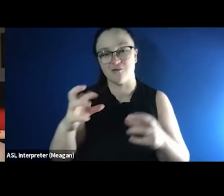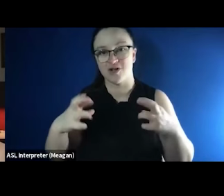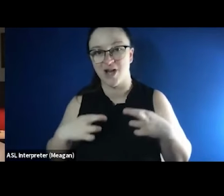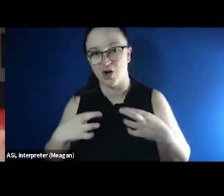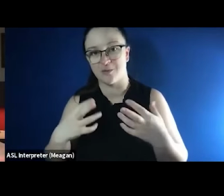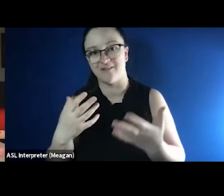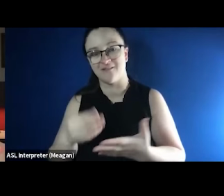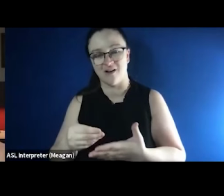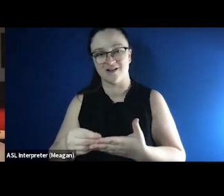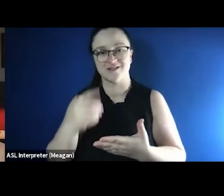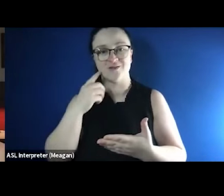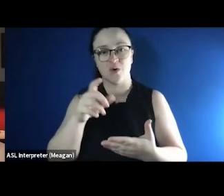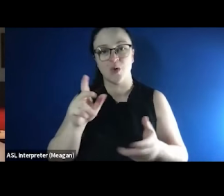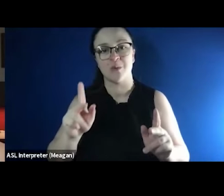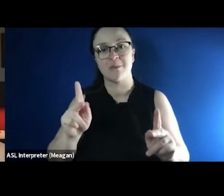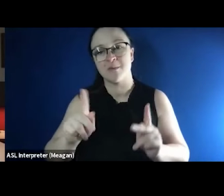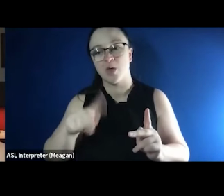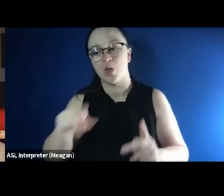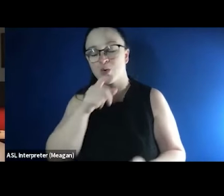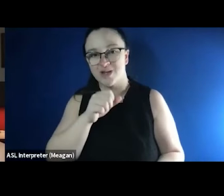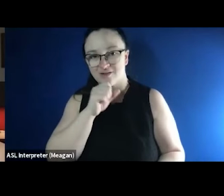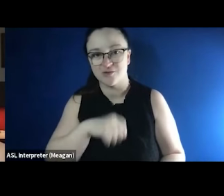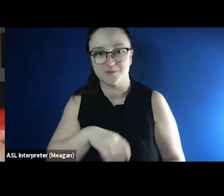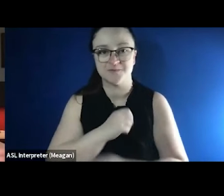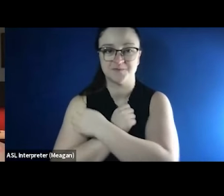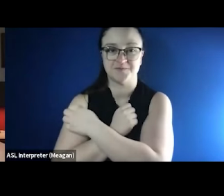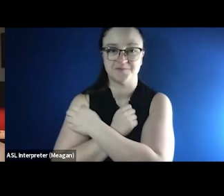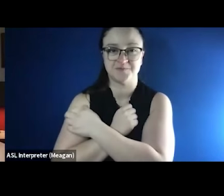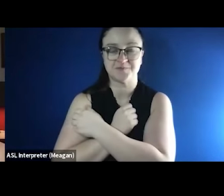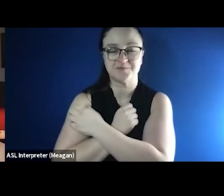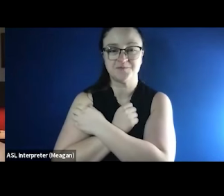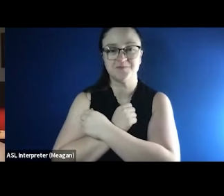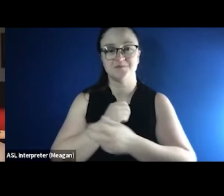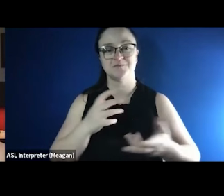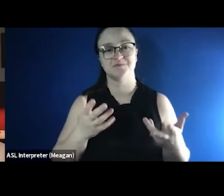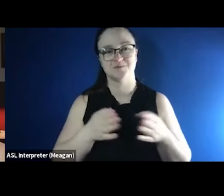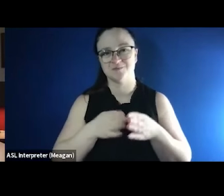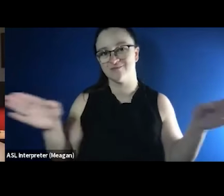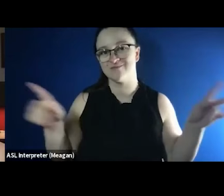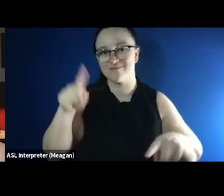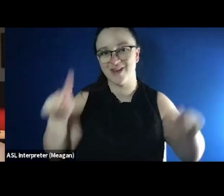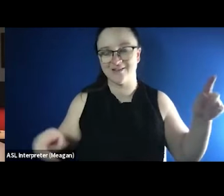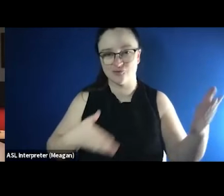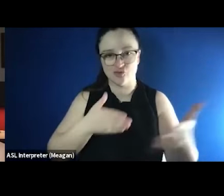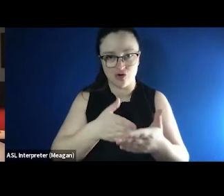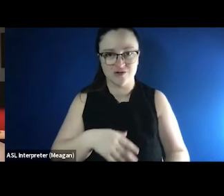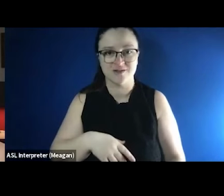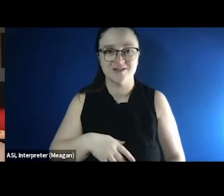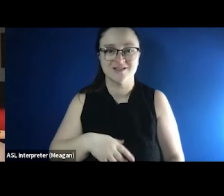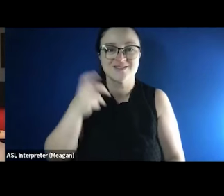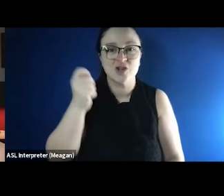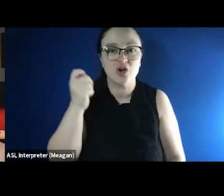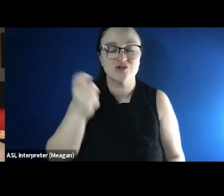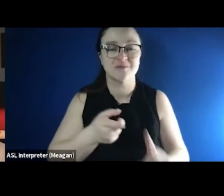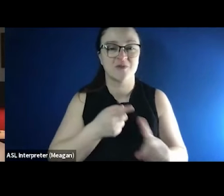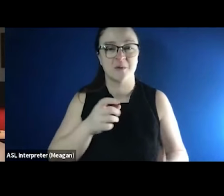findings, in terms of what people are arrested and incarcerated for, there's a wide variety of charges. Scholarship out of Sweden